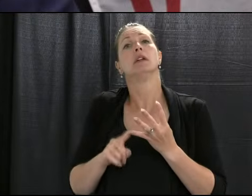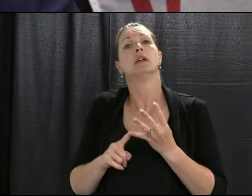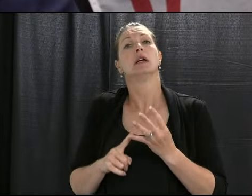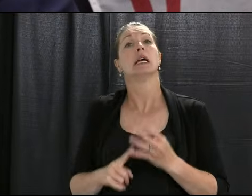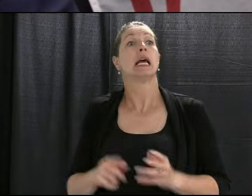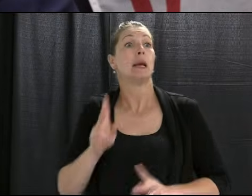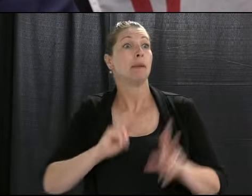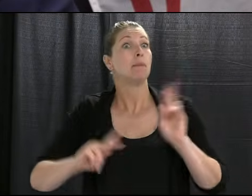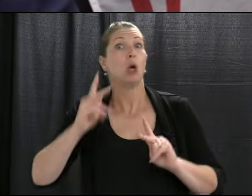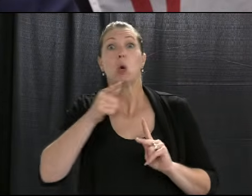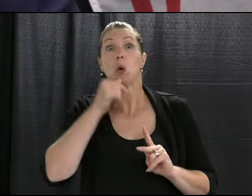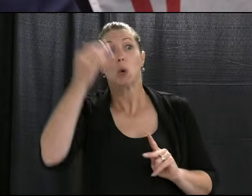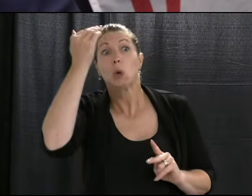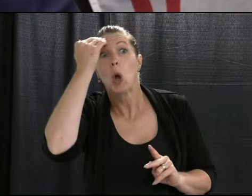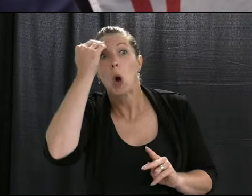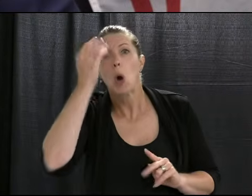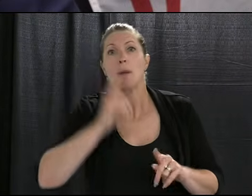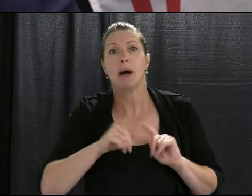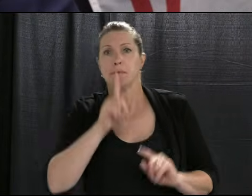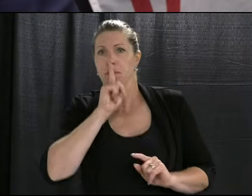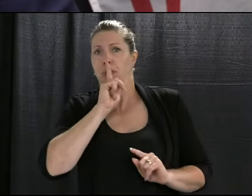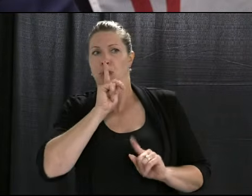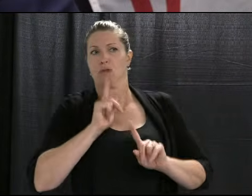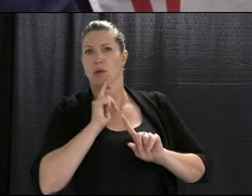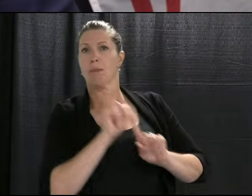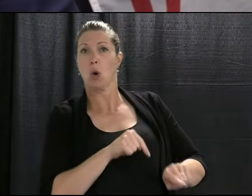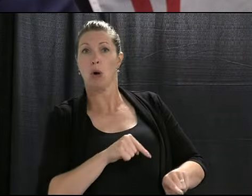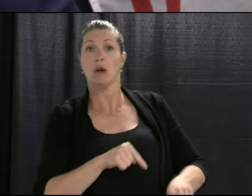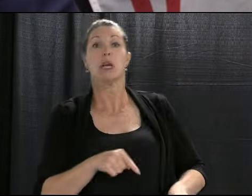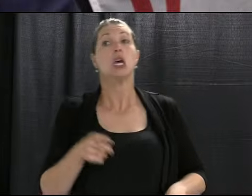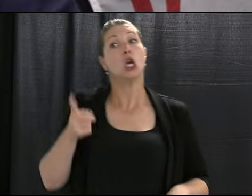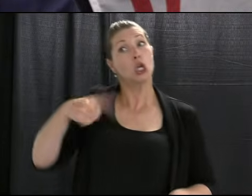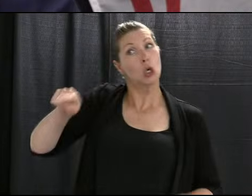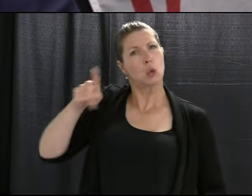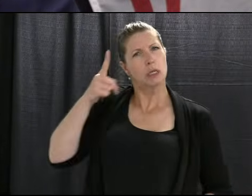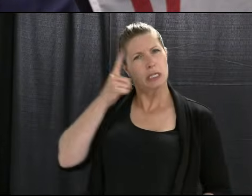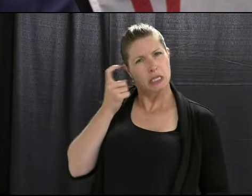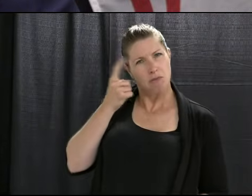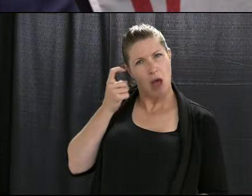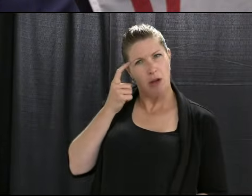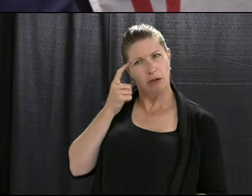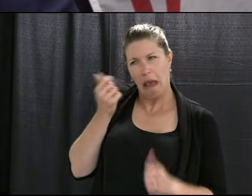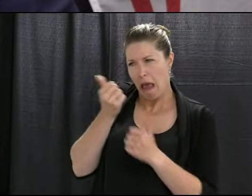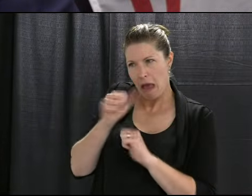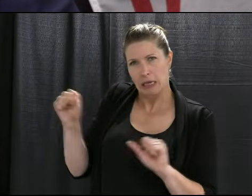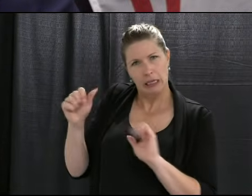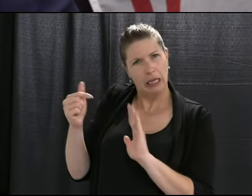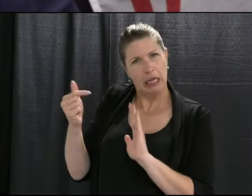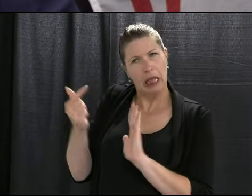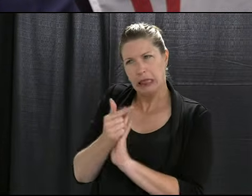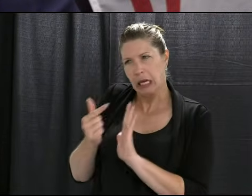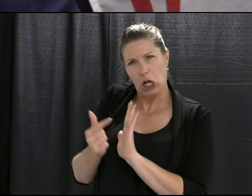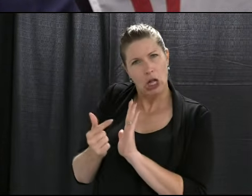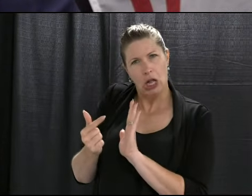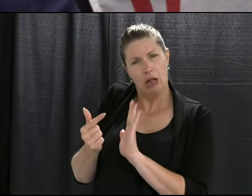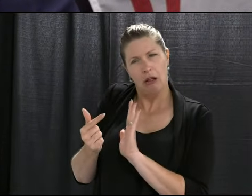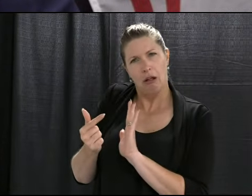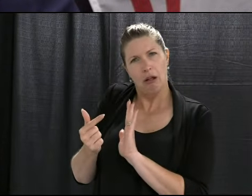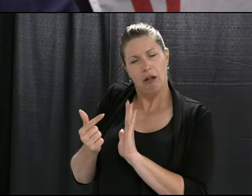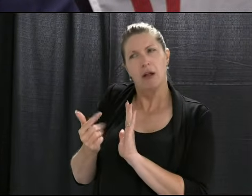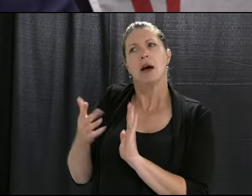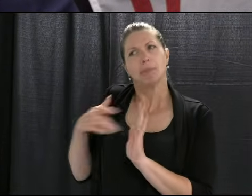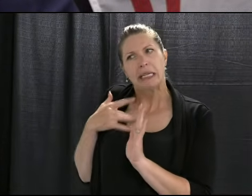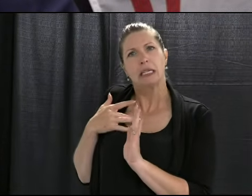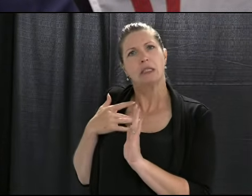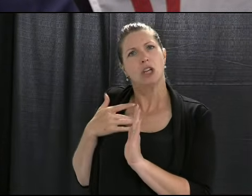and not reporting, I want to remind folks that if you suspect any illegal activity, you can reach out to our